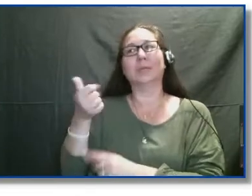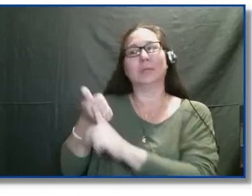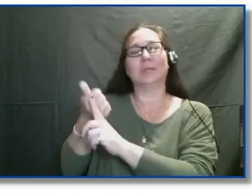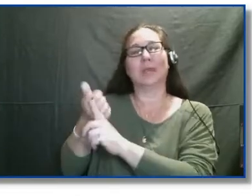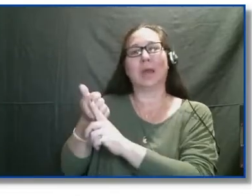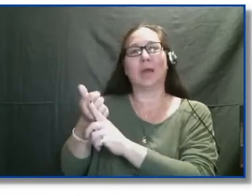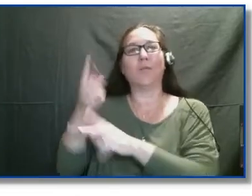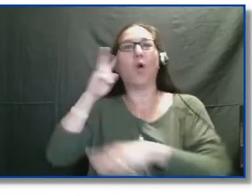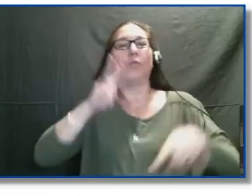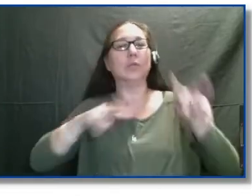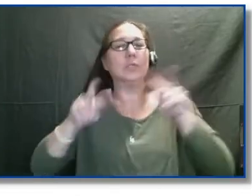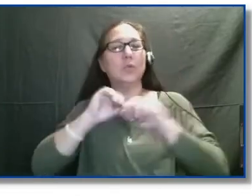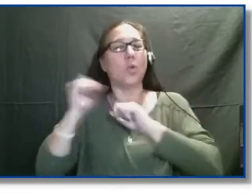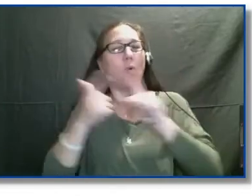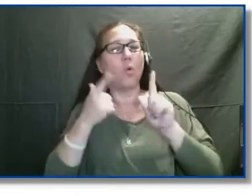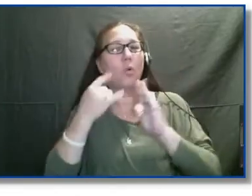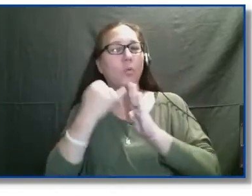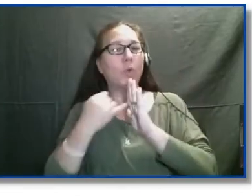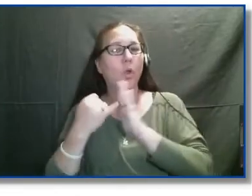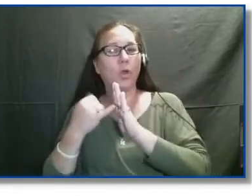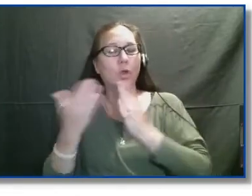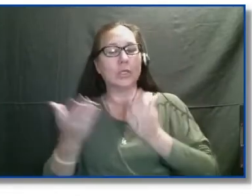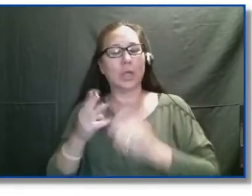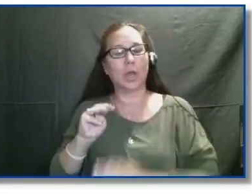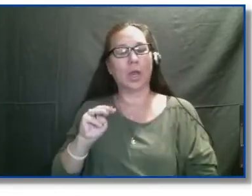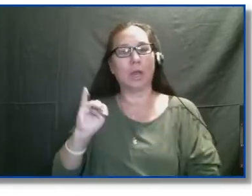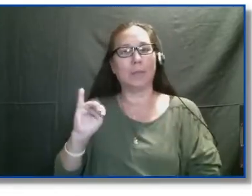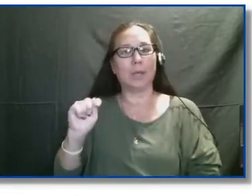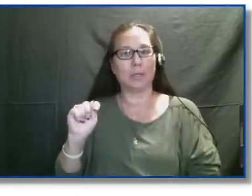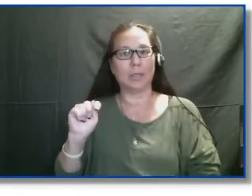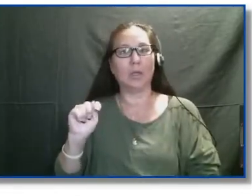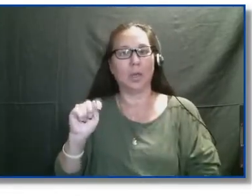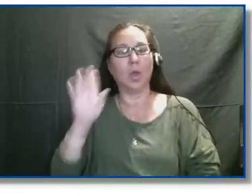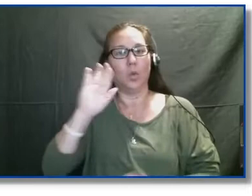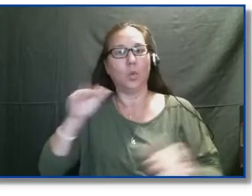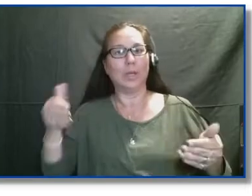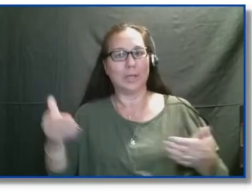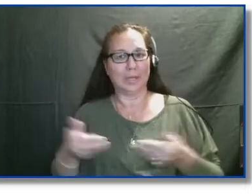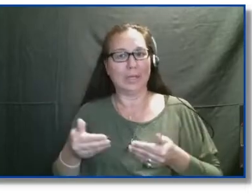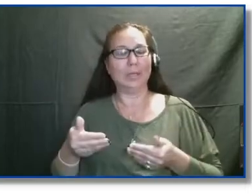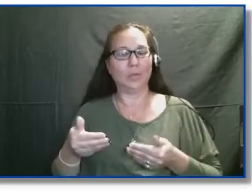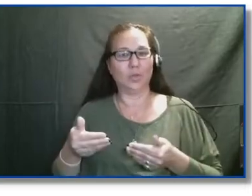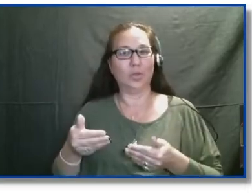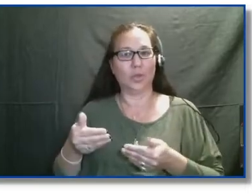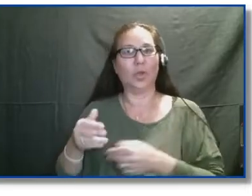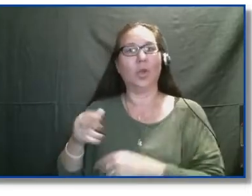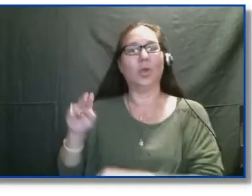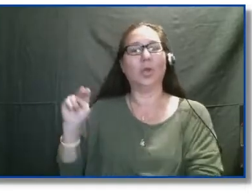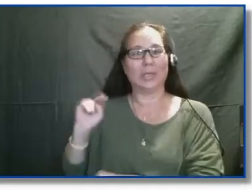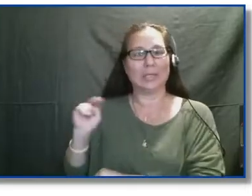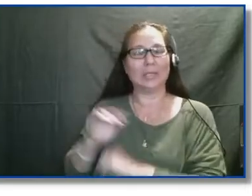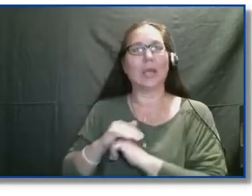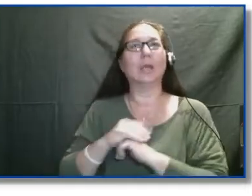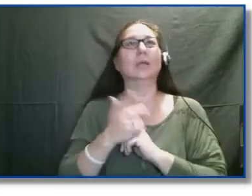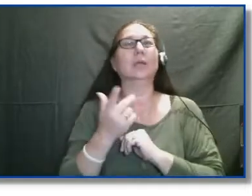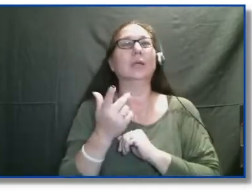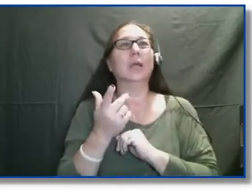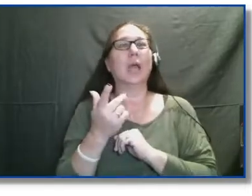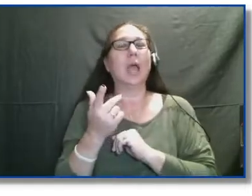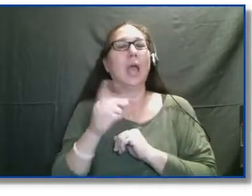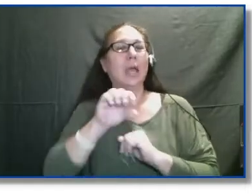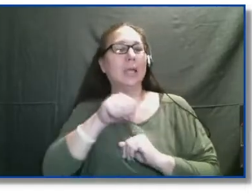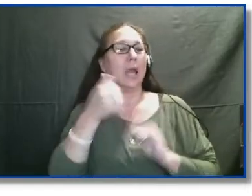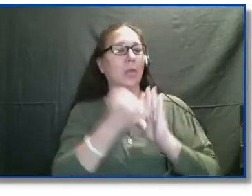at MIT, will introduce Agnieszka. And then the artist will give a presentation of